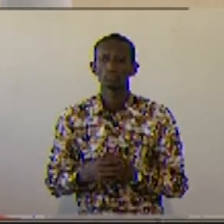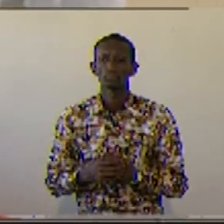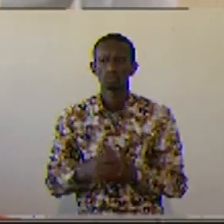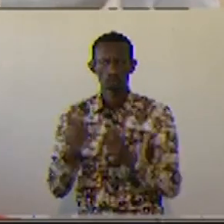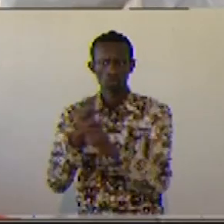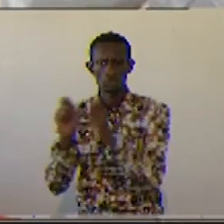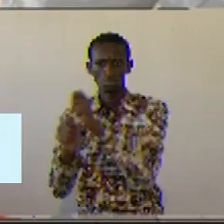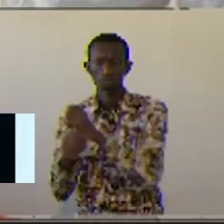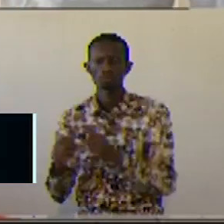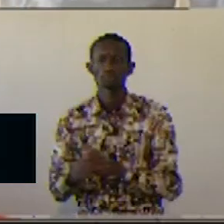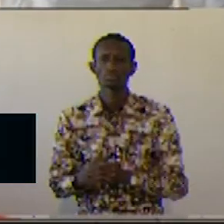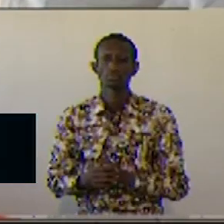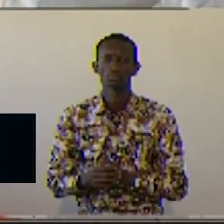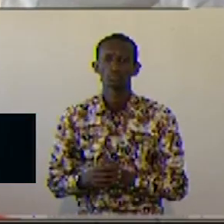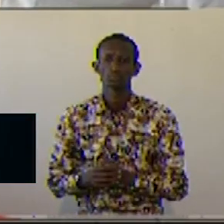Change.